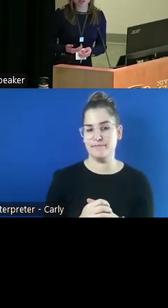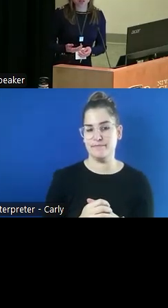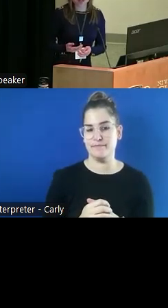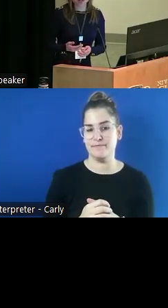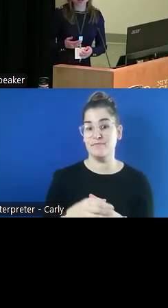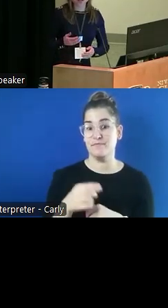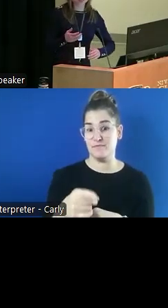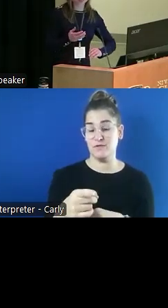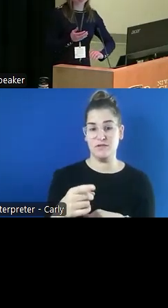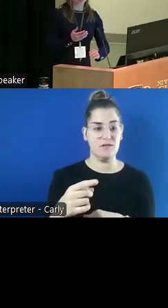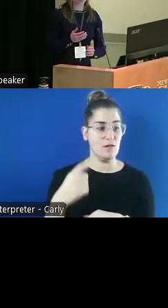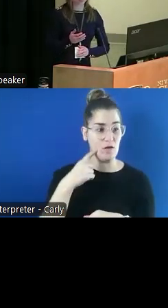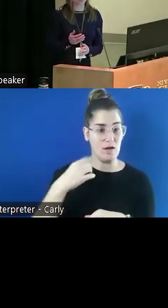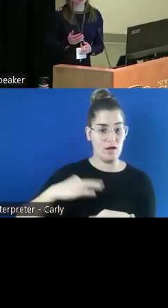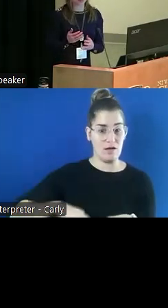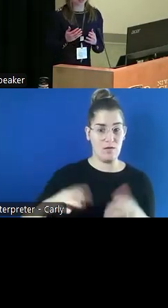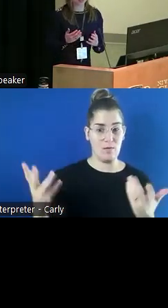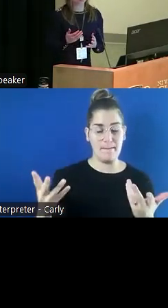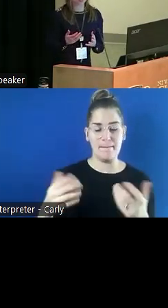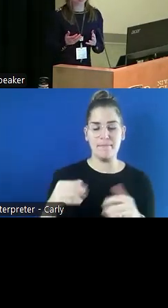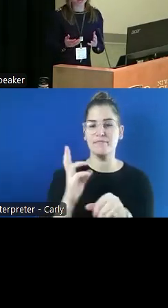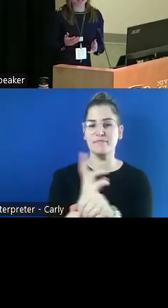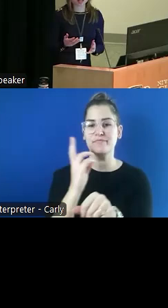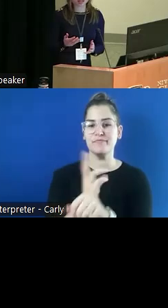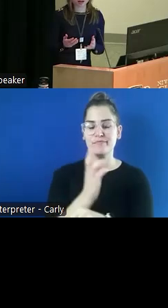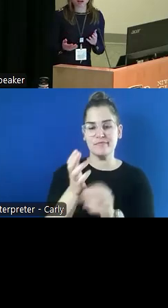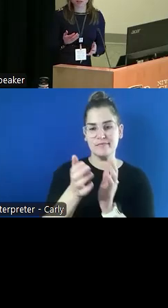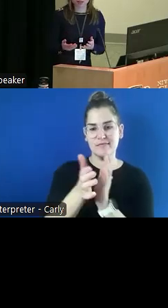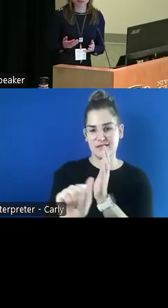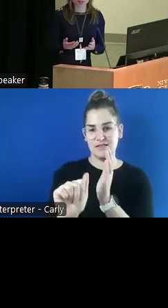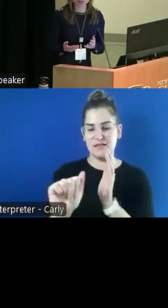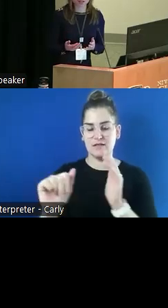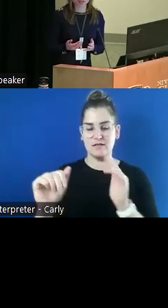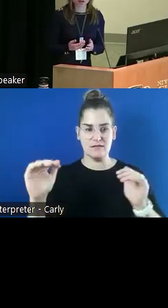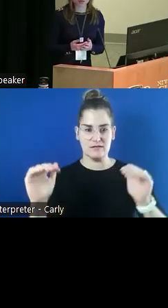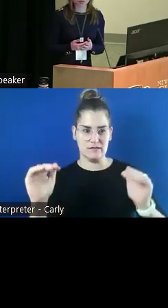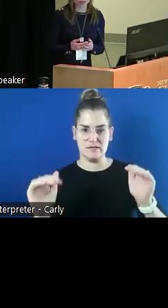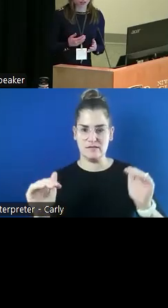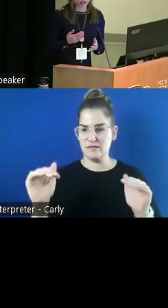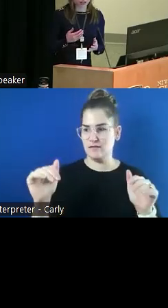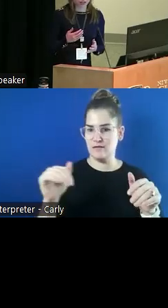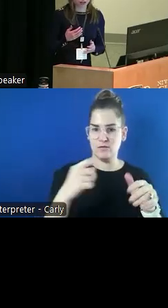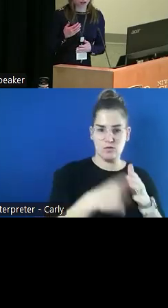was using the skills to balance the costs and benefits of